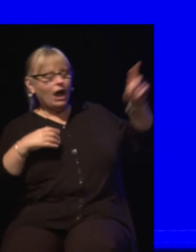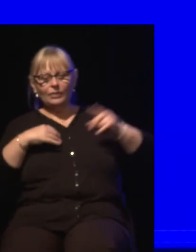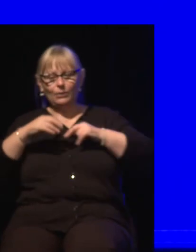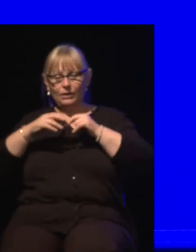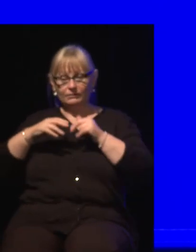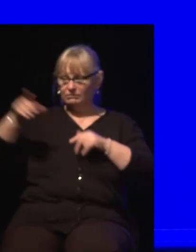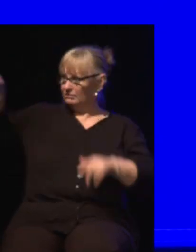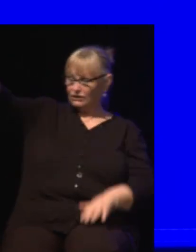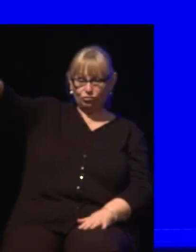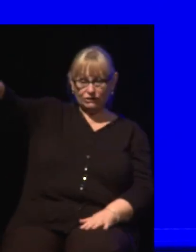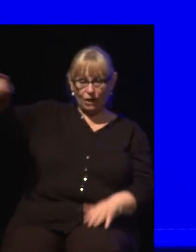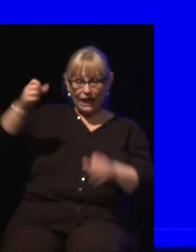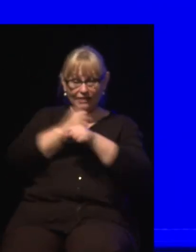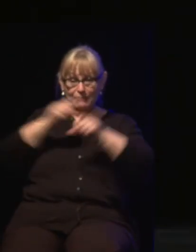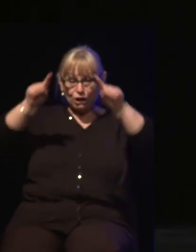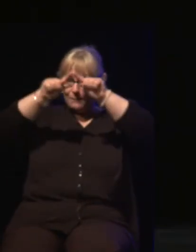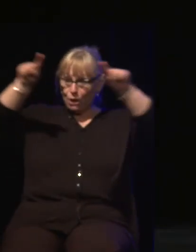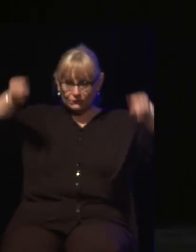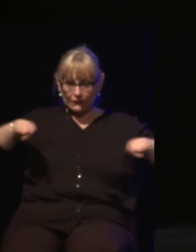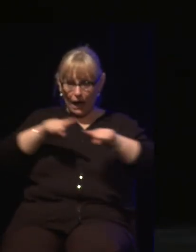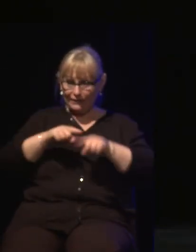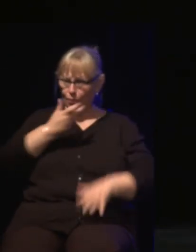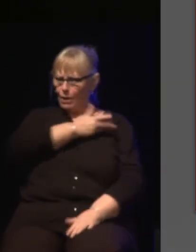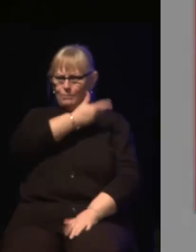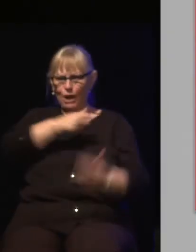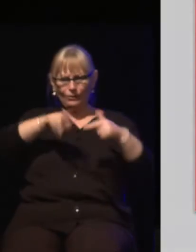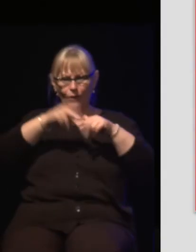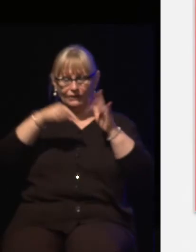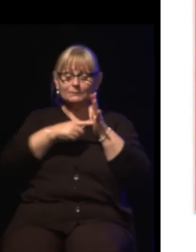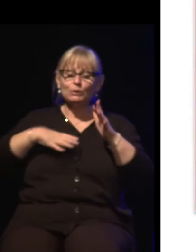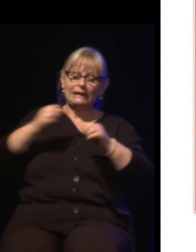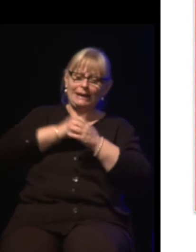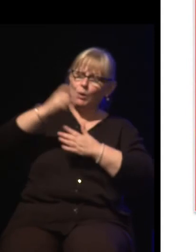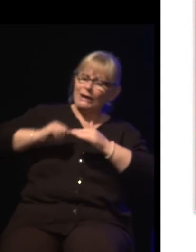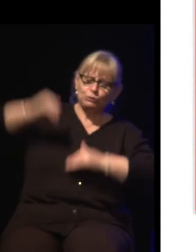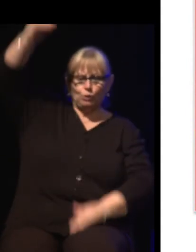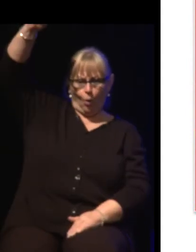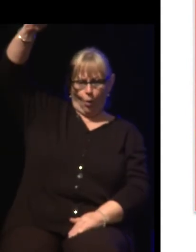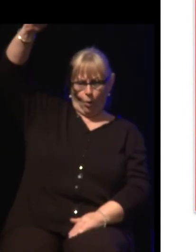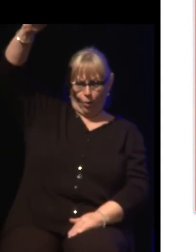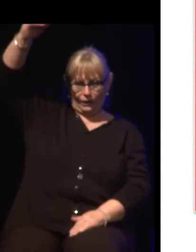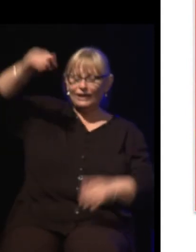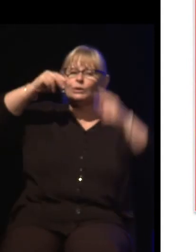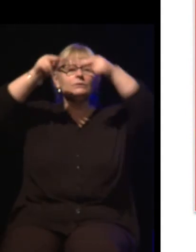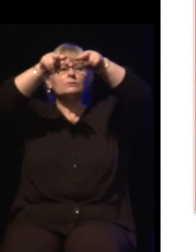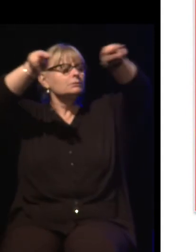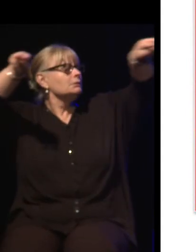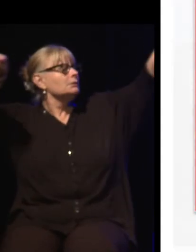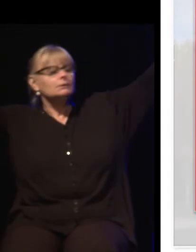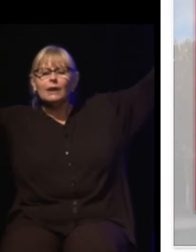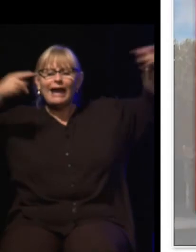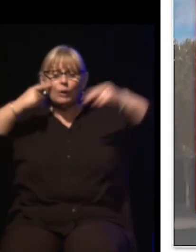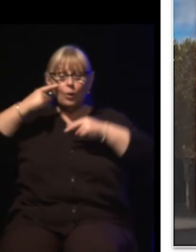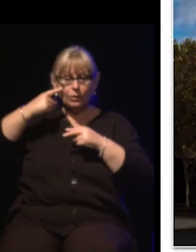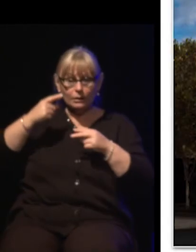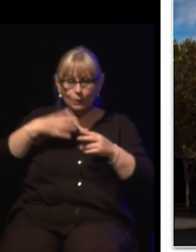made a postcard at one point. In fact, Canberrans, this used to be the tallest building in Canberra, and there was an observation deck. Anybody visiting Canberra would have to go up there and see